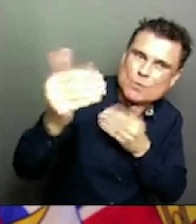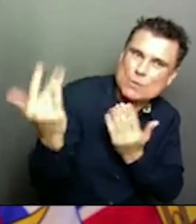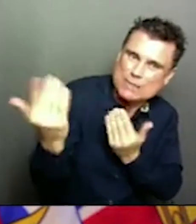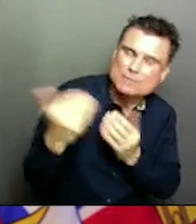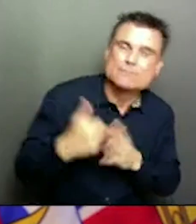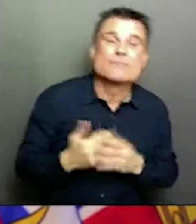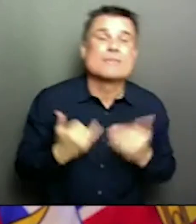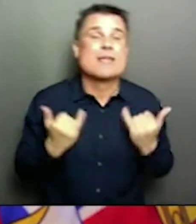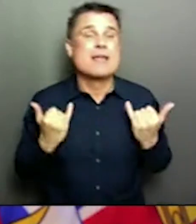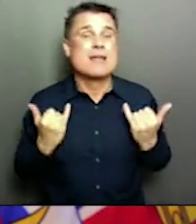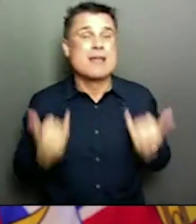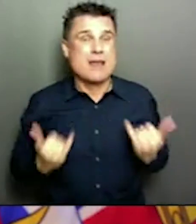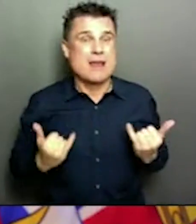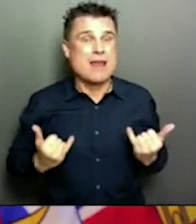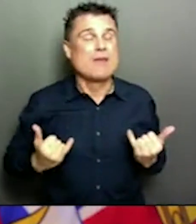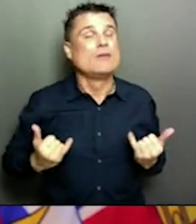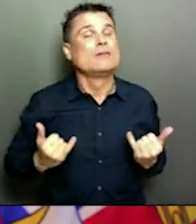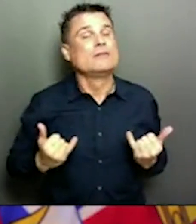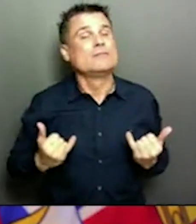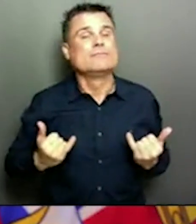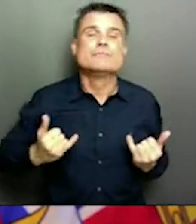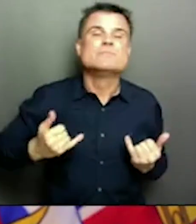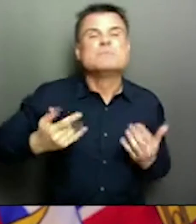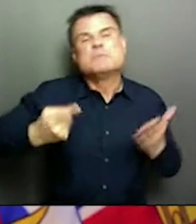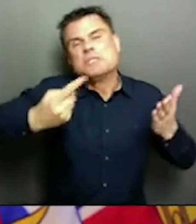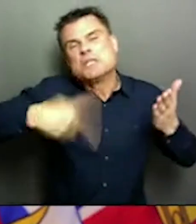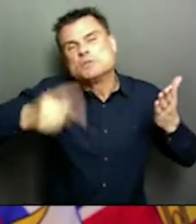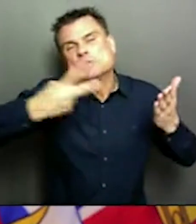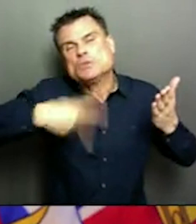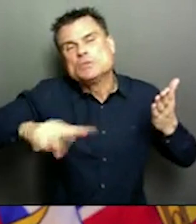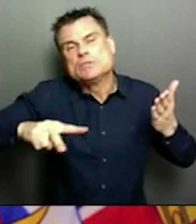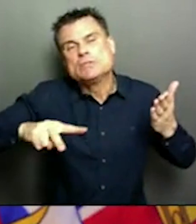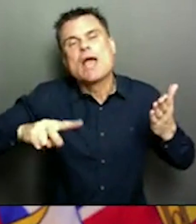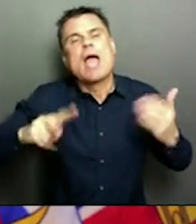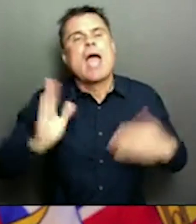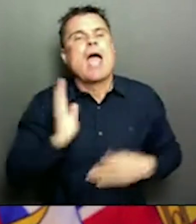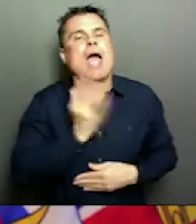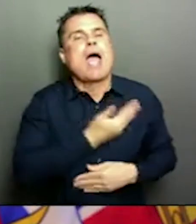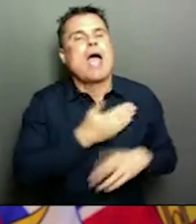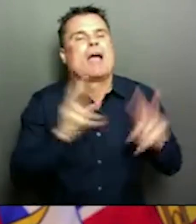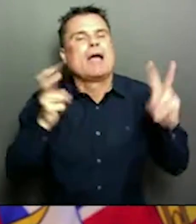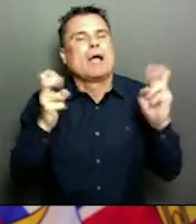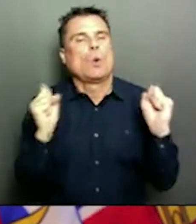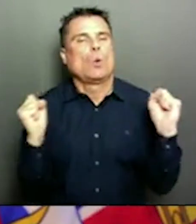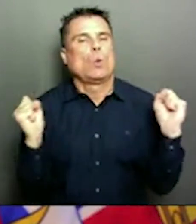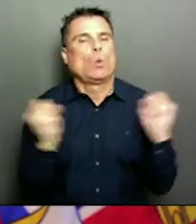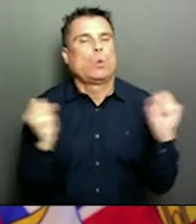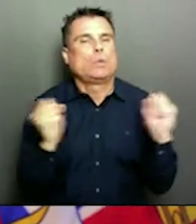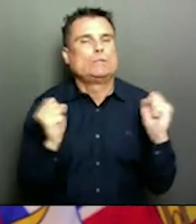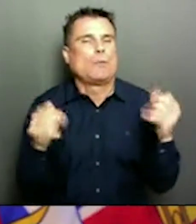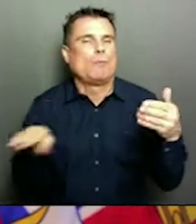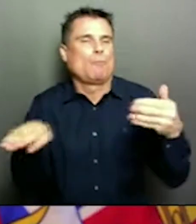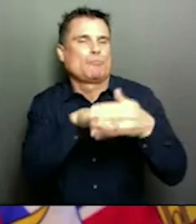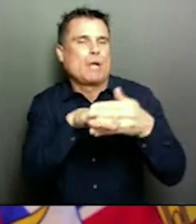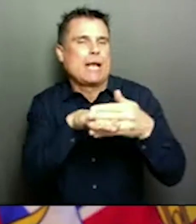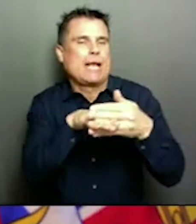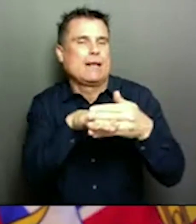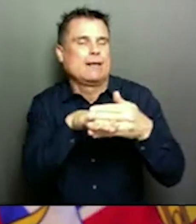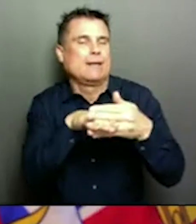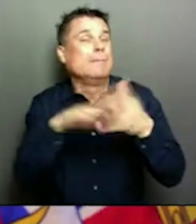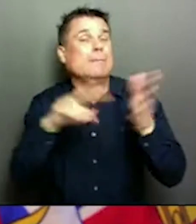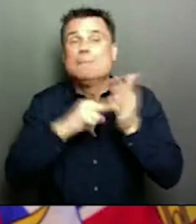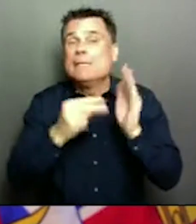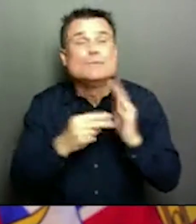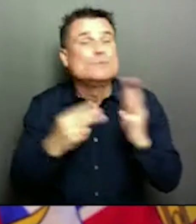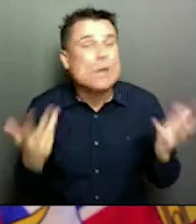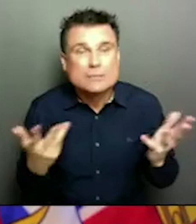of transmission in this province. So for now and over the holidays, and I'm reminded that Hanukkah, the